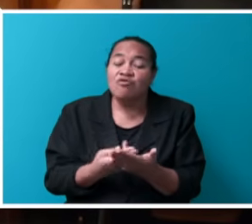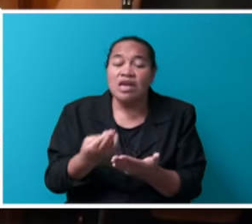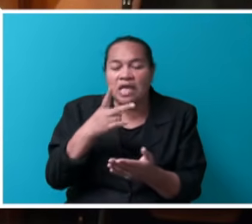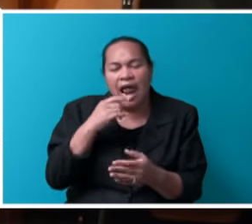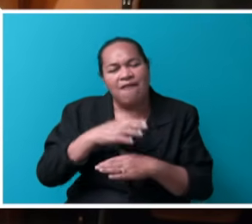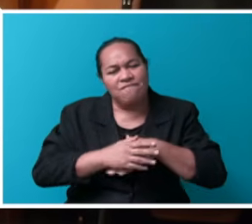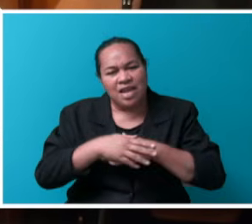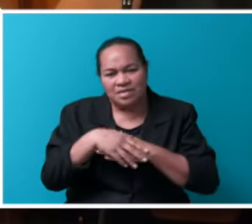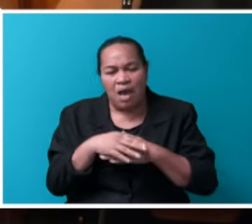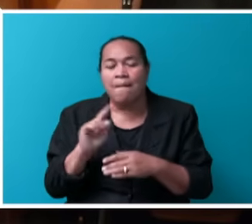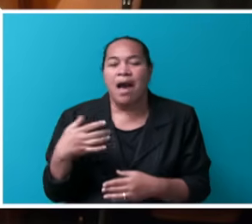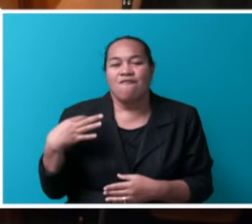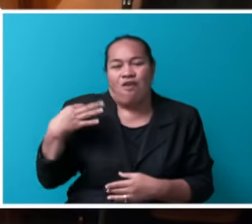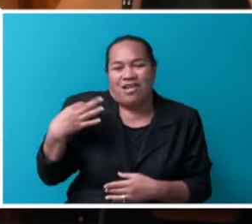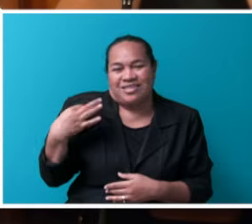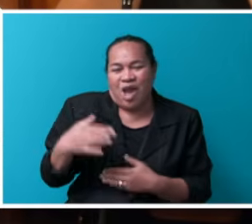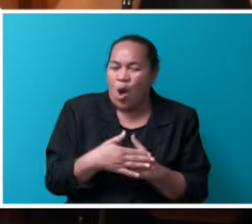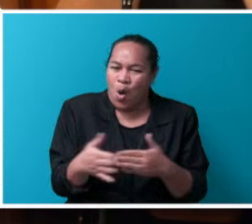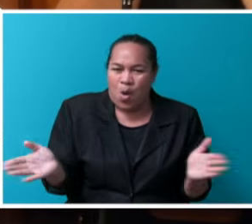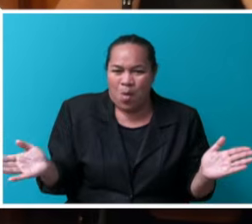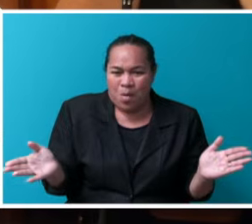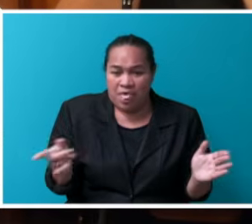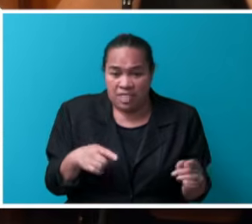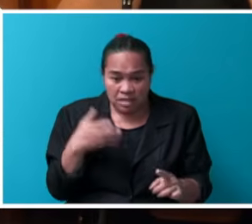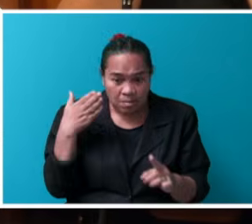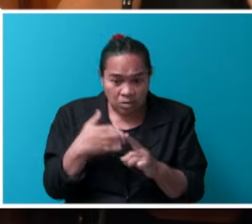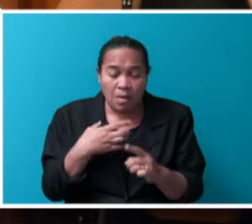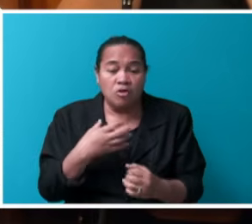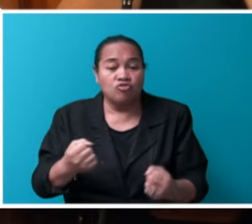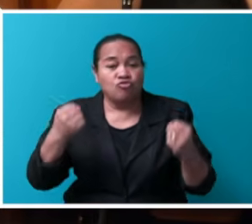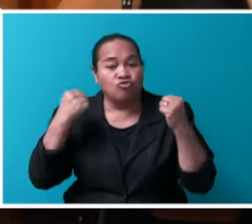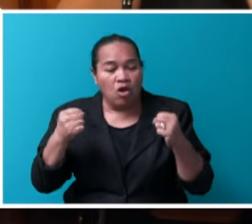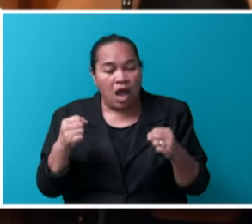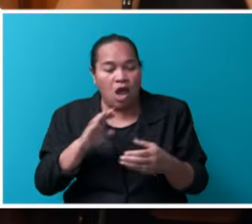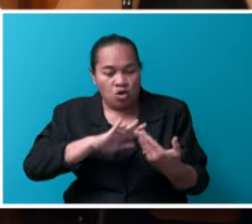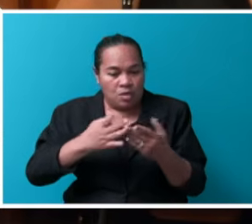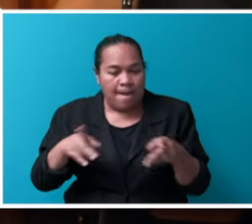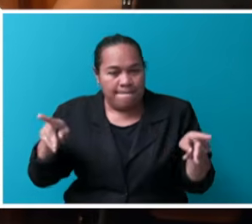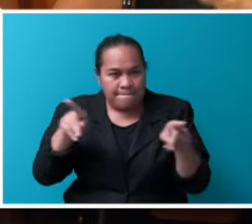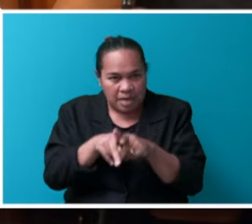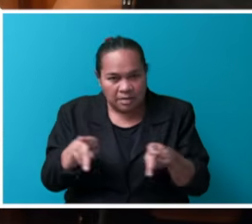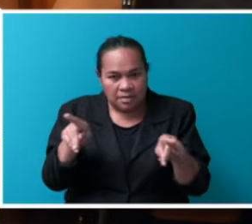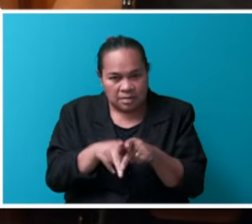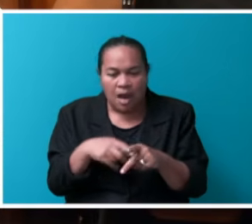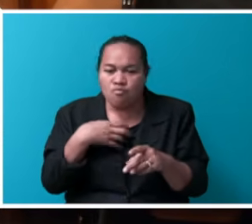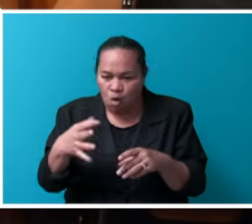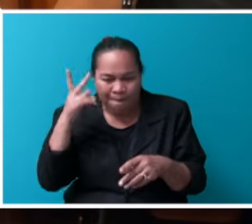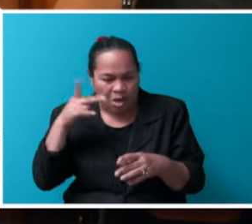but voluntary. This approach will foster stronger community partnerships and greater parental involvement,